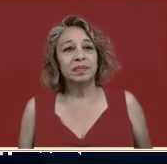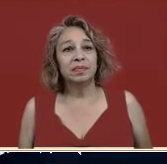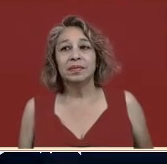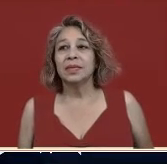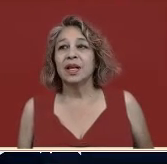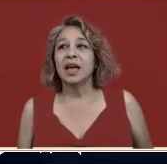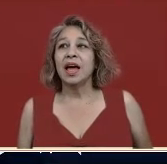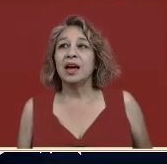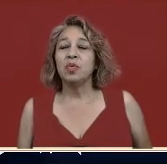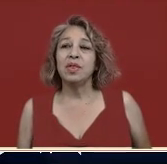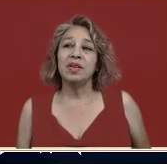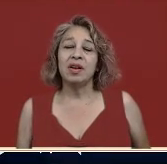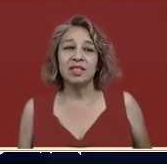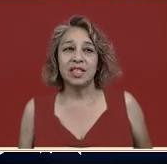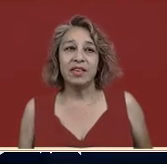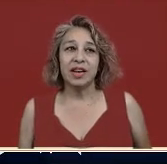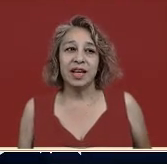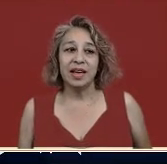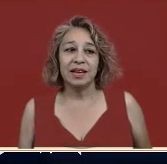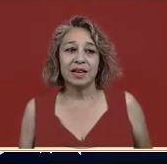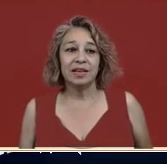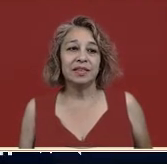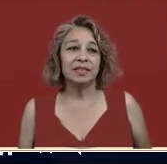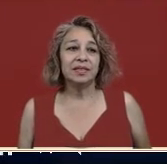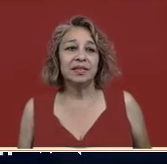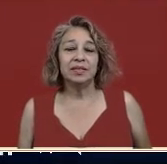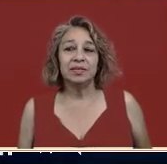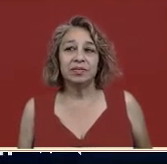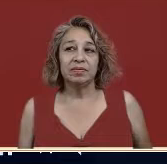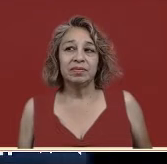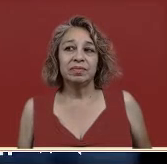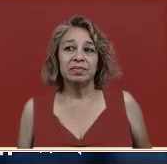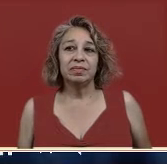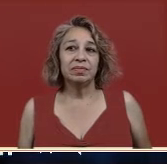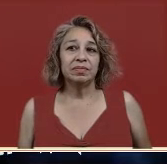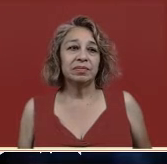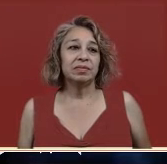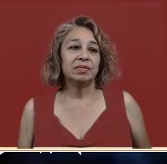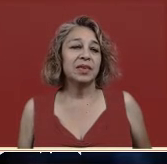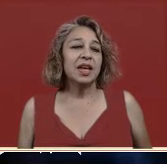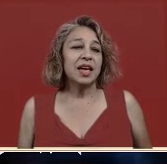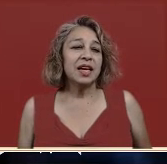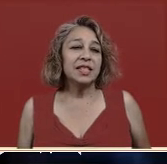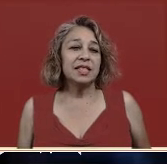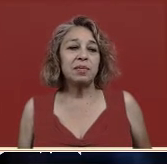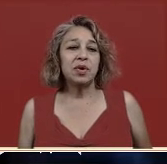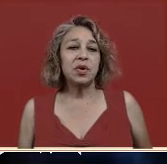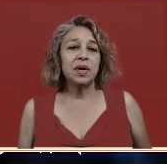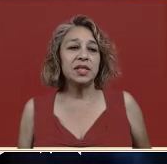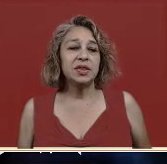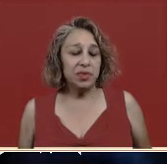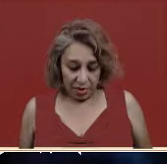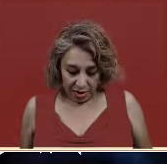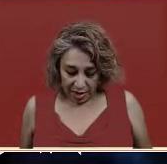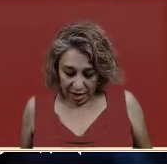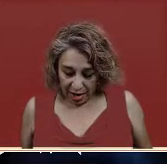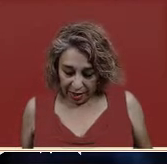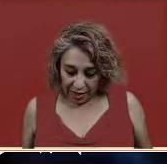austeridad. And with austerity. Voy a obtener la mitad del... He says, I'm going